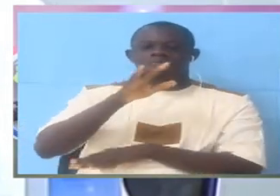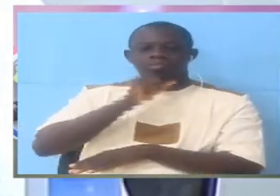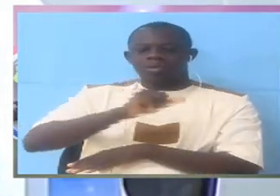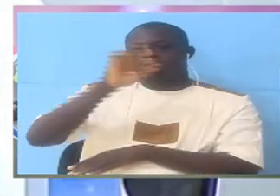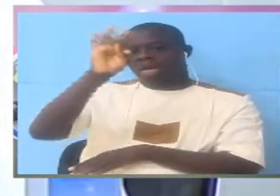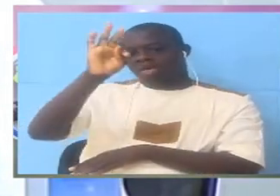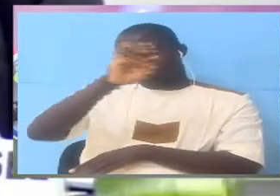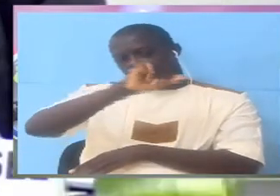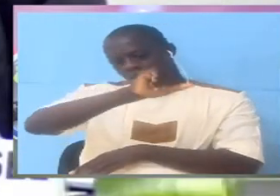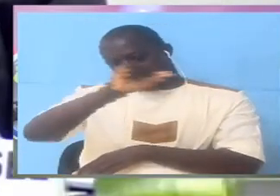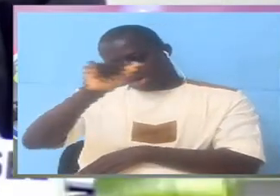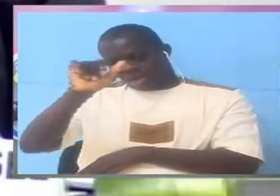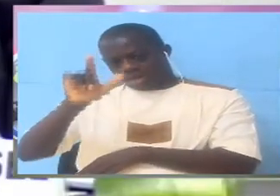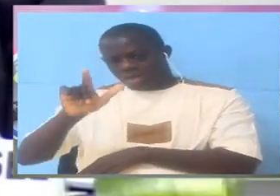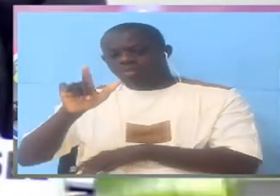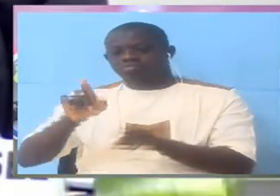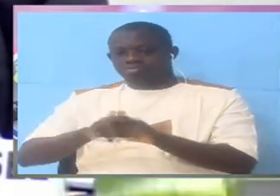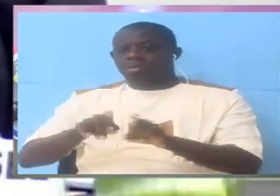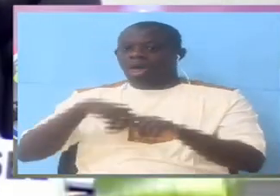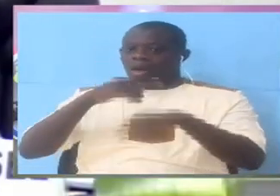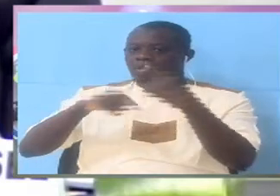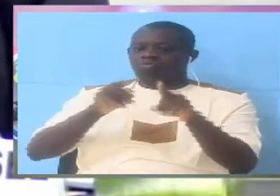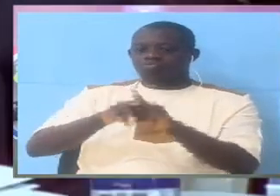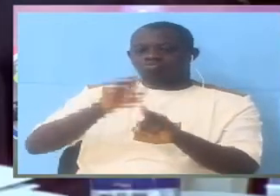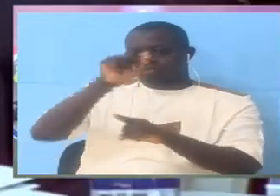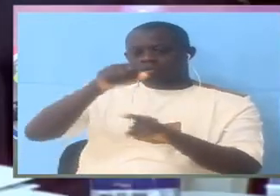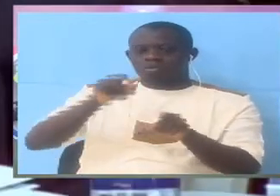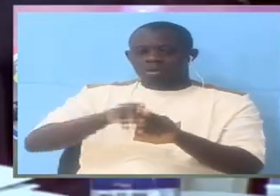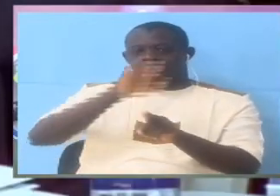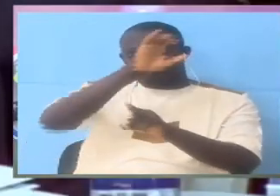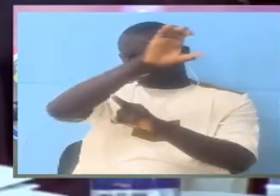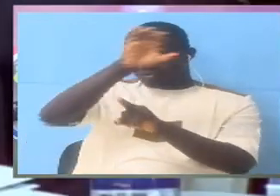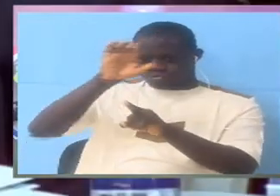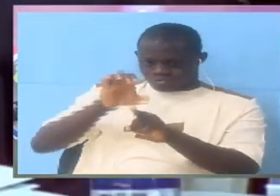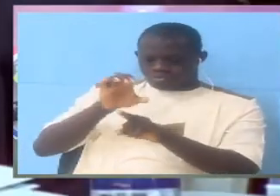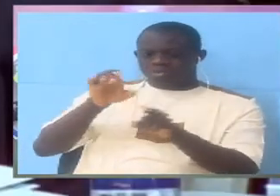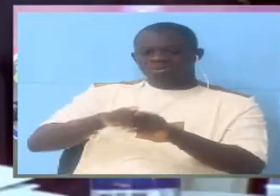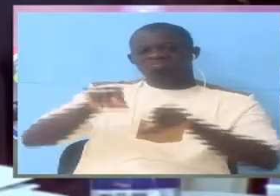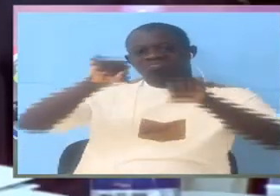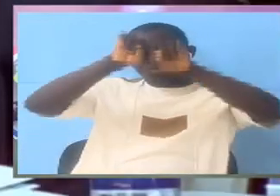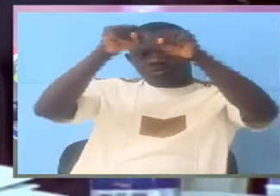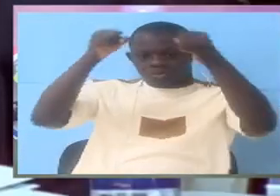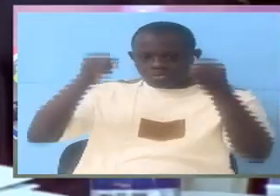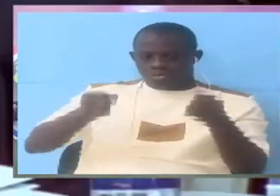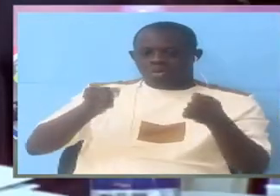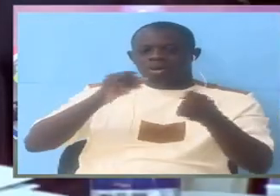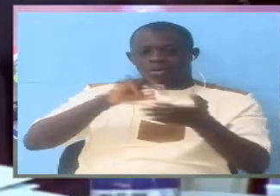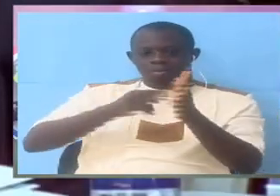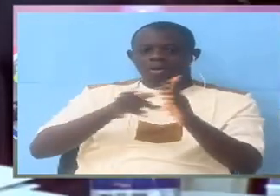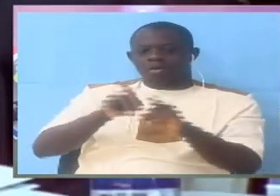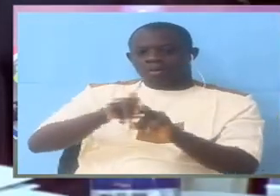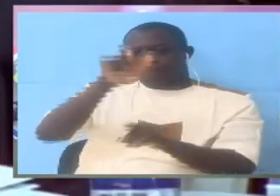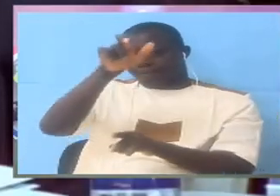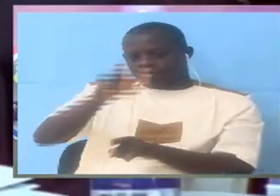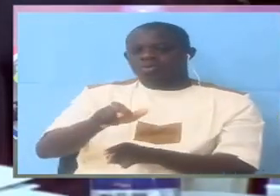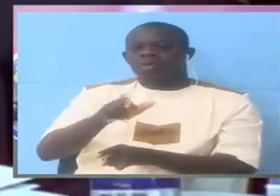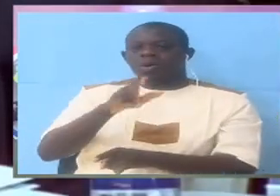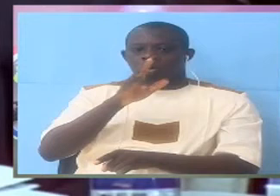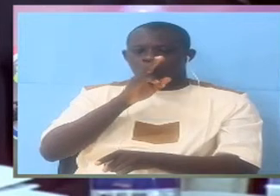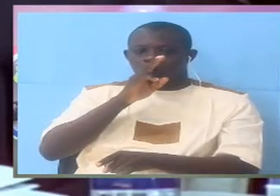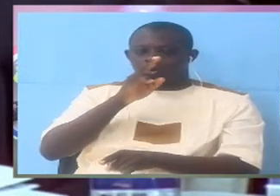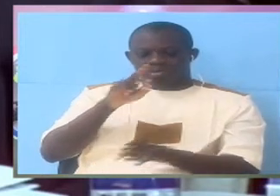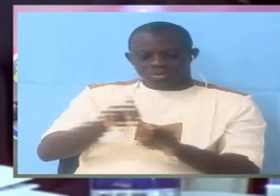But according to your organogram, he was the boss of the